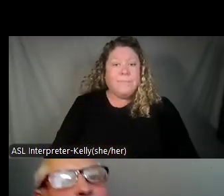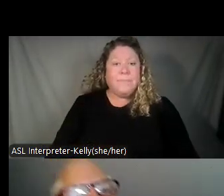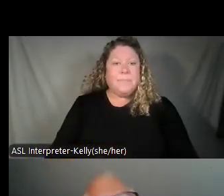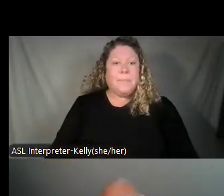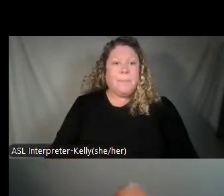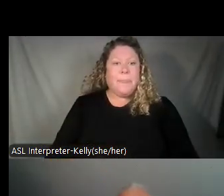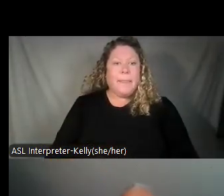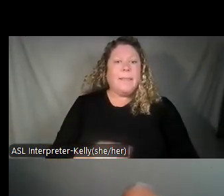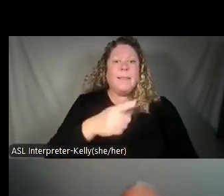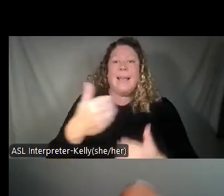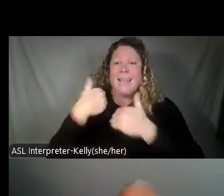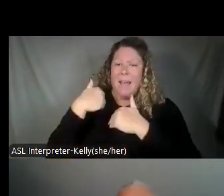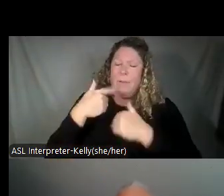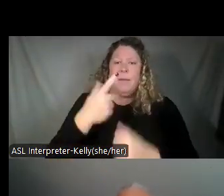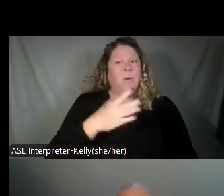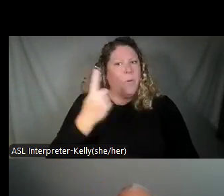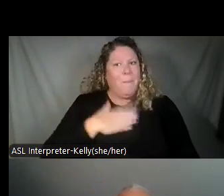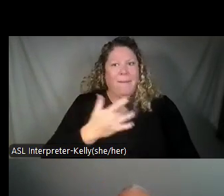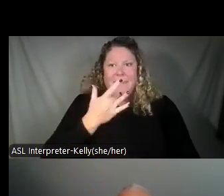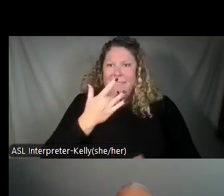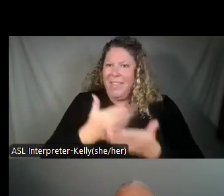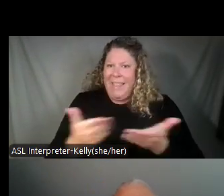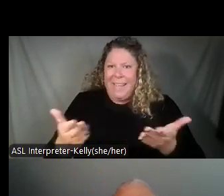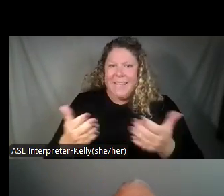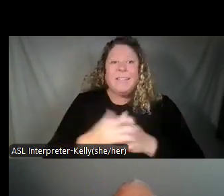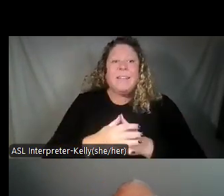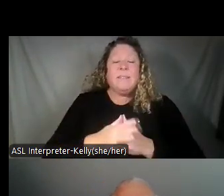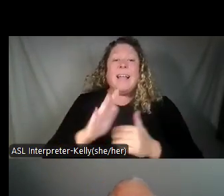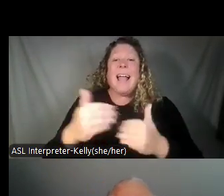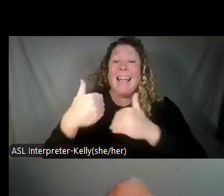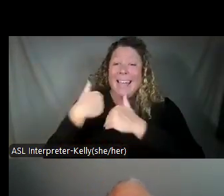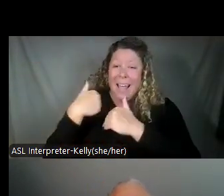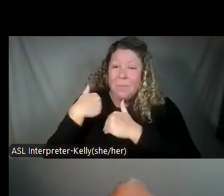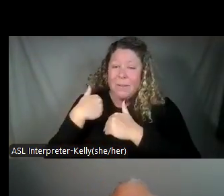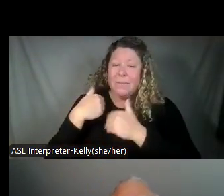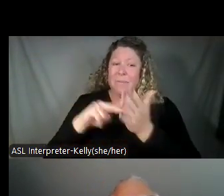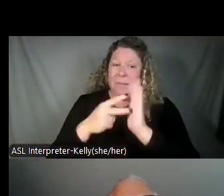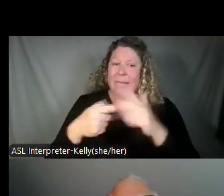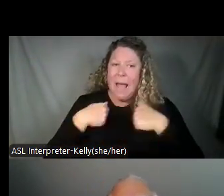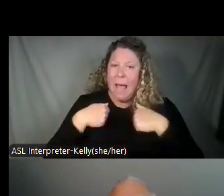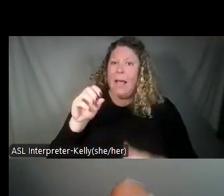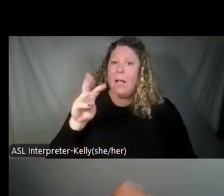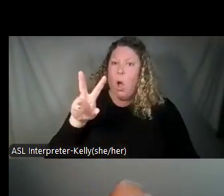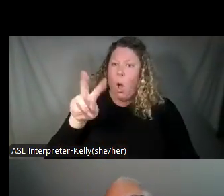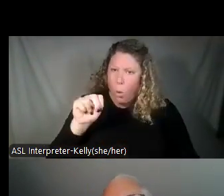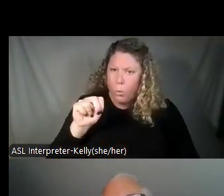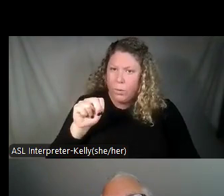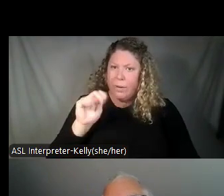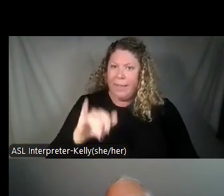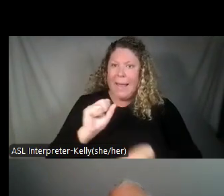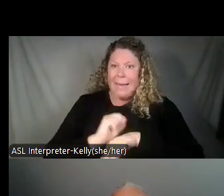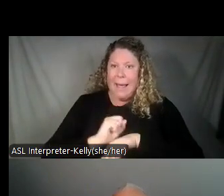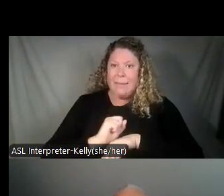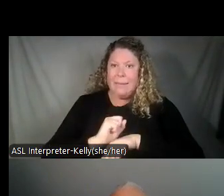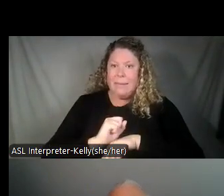Accountability. This is my favorite thing when I'm talking about people. Accountability is that ownership. We see it in those people that are engaged in